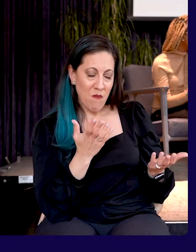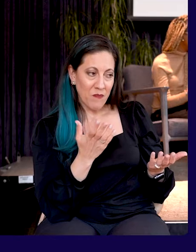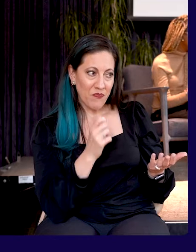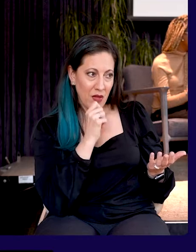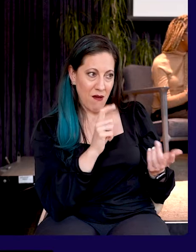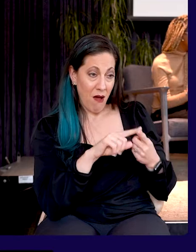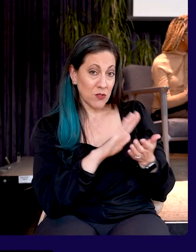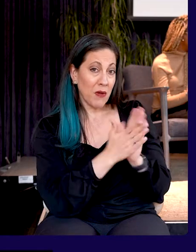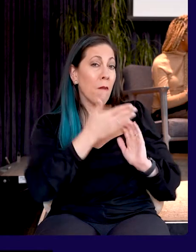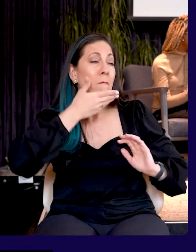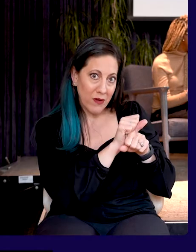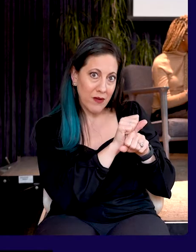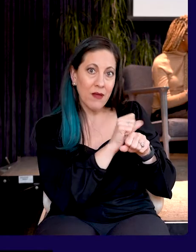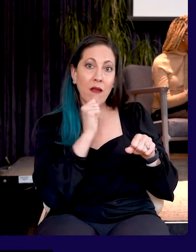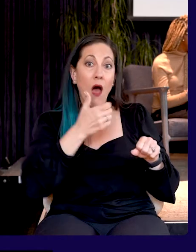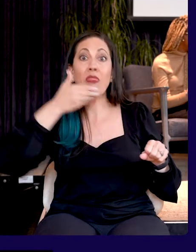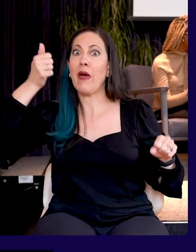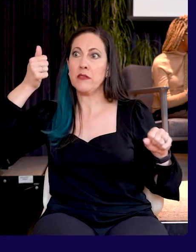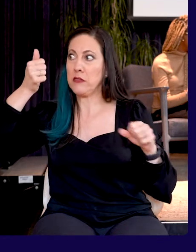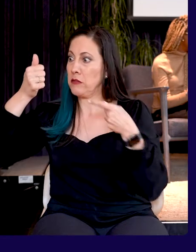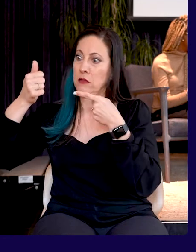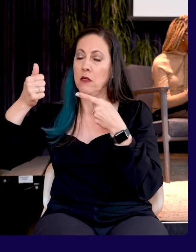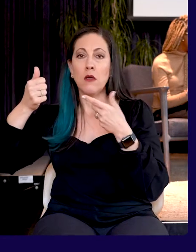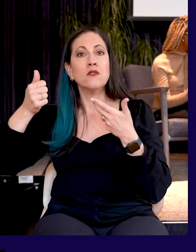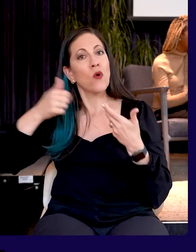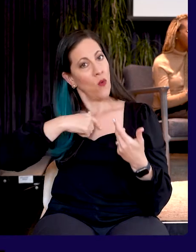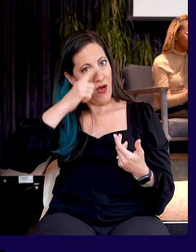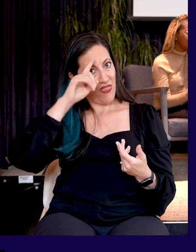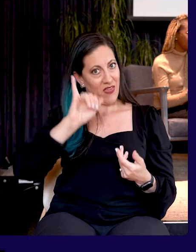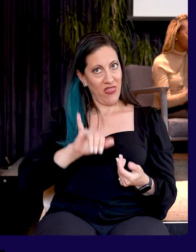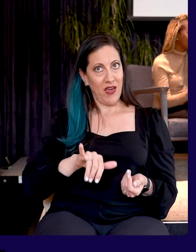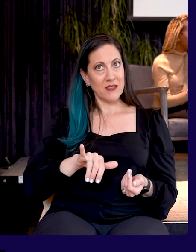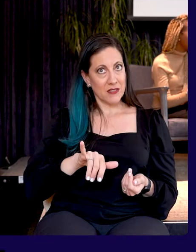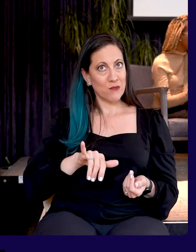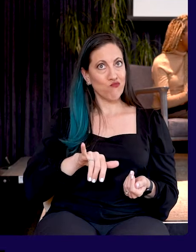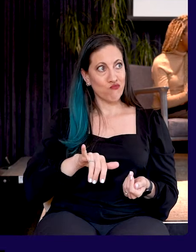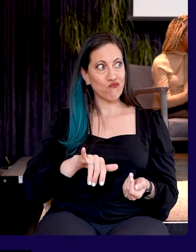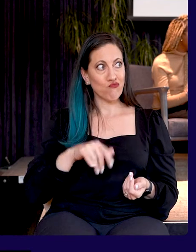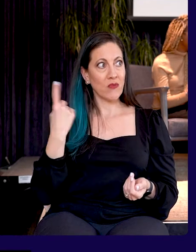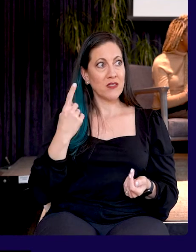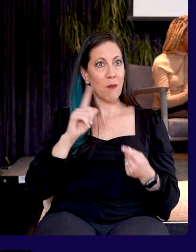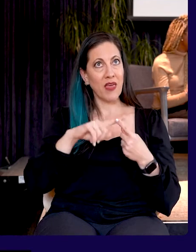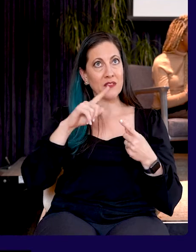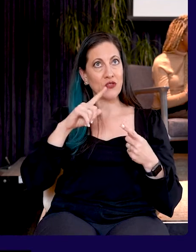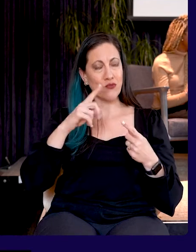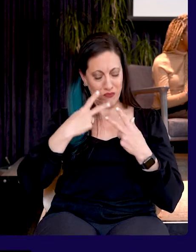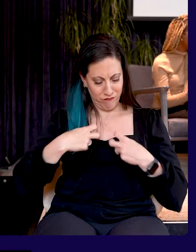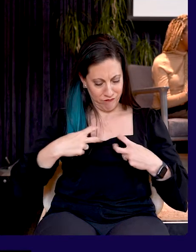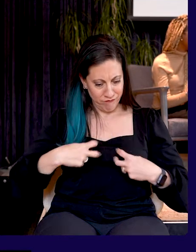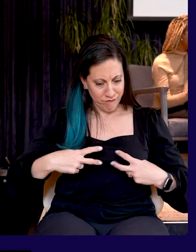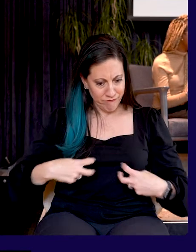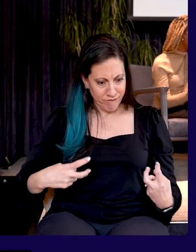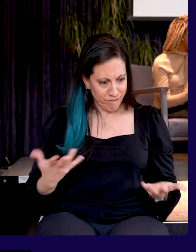at work, and that be always the thing that I'm thinking about, always driving me, always making me feel like I'm inadequate. What would it take